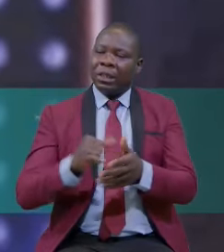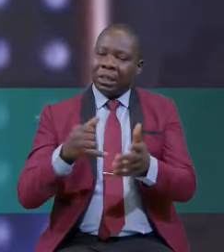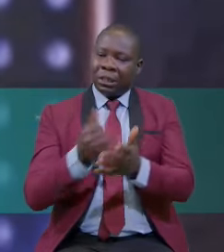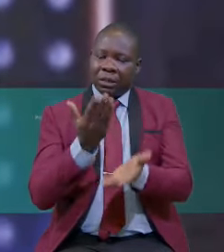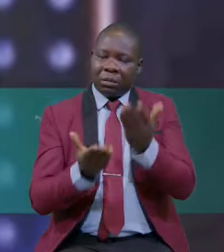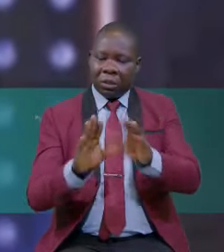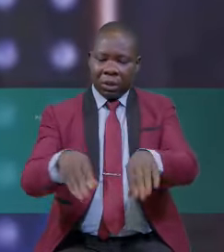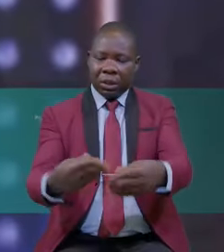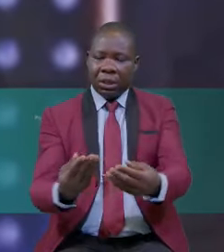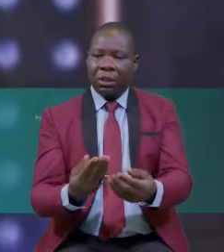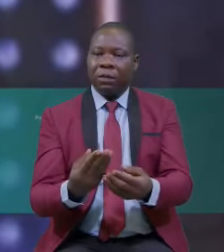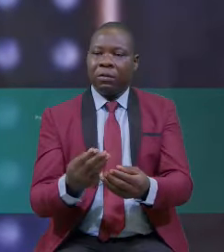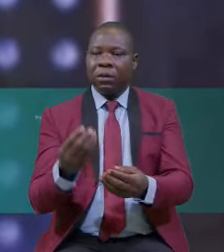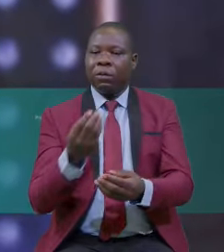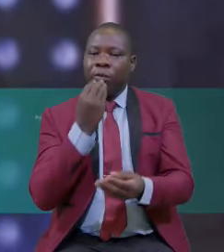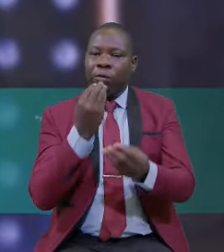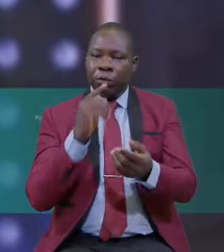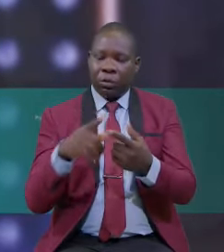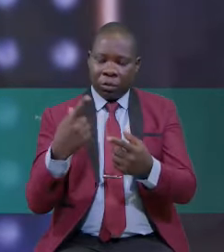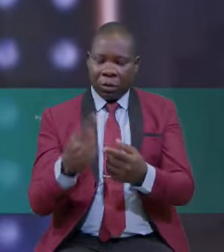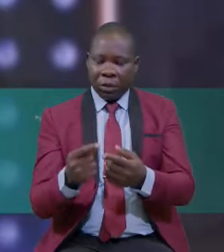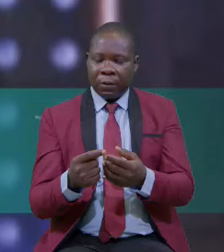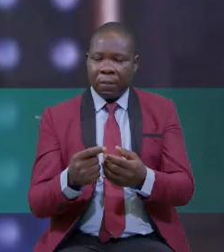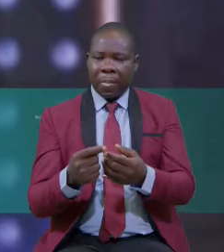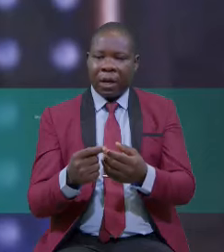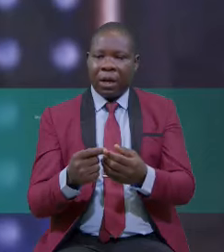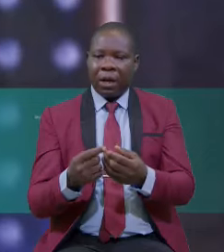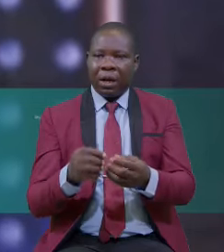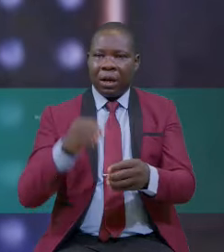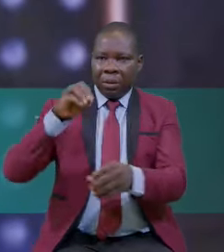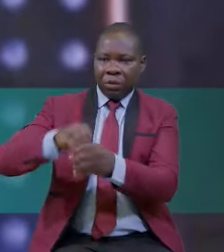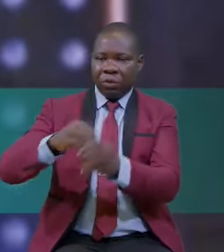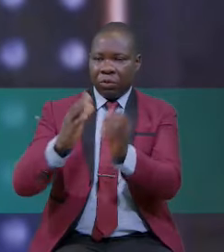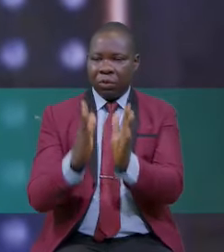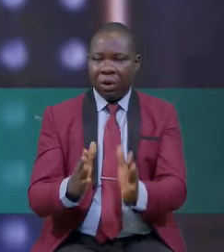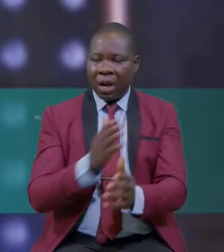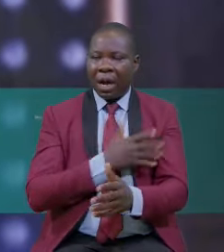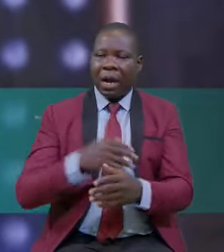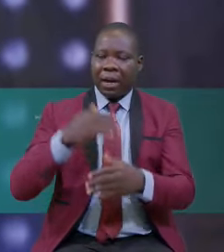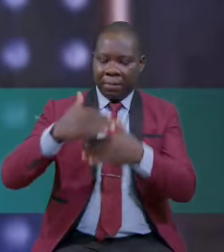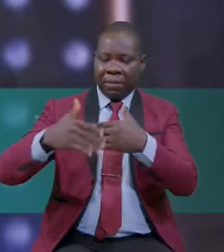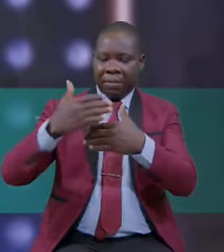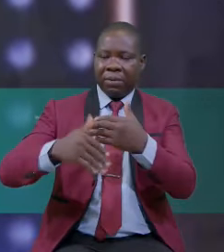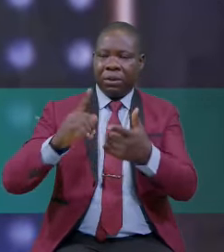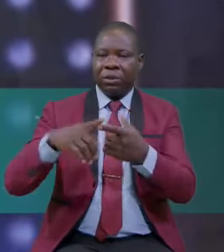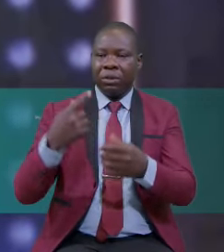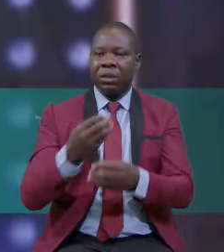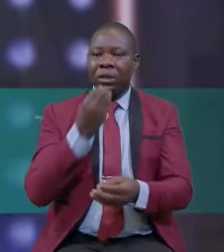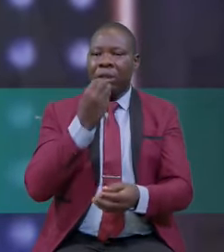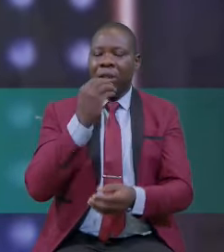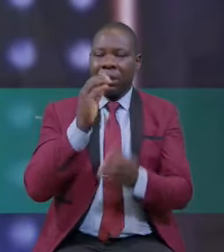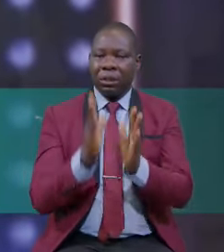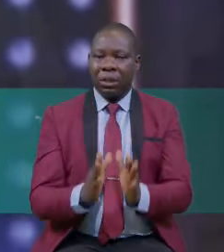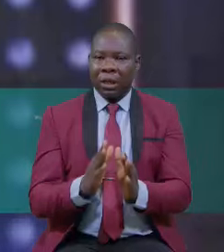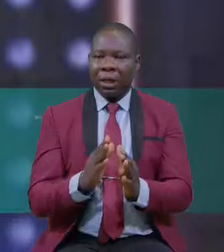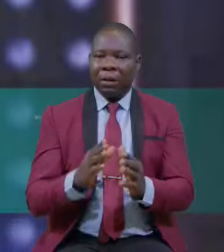bread to the eater. Look at verse 11. In verse 11, it says, so shall my word be.